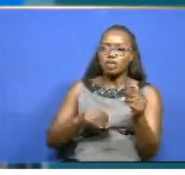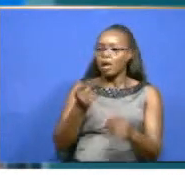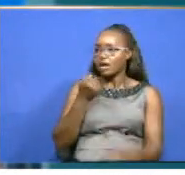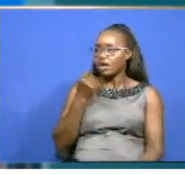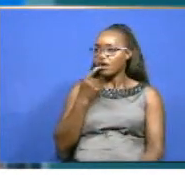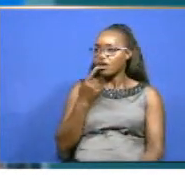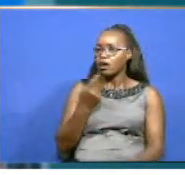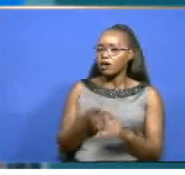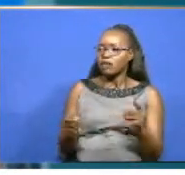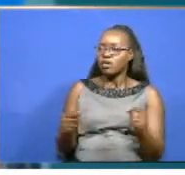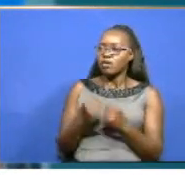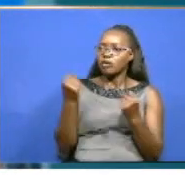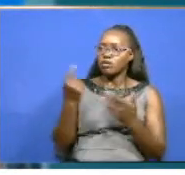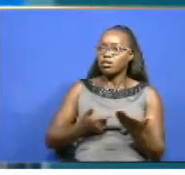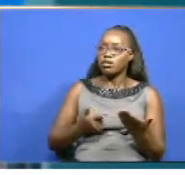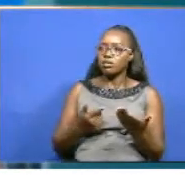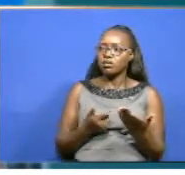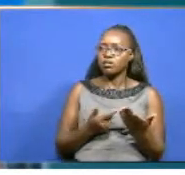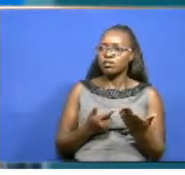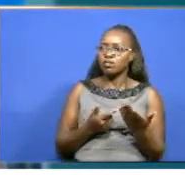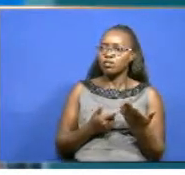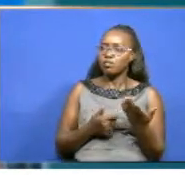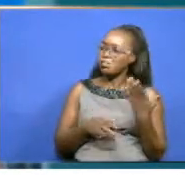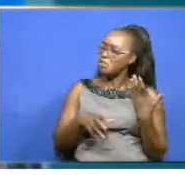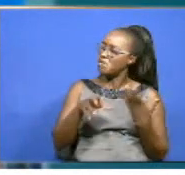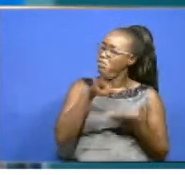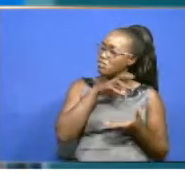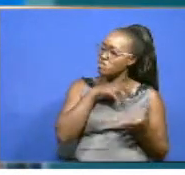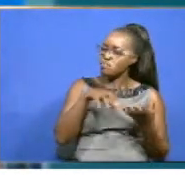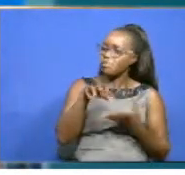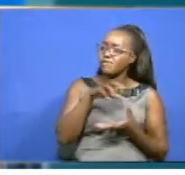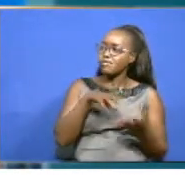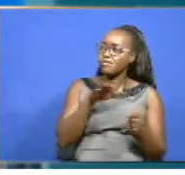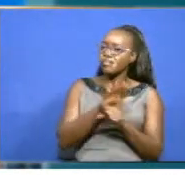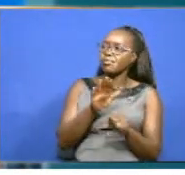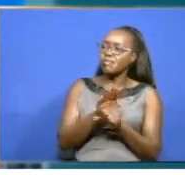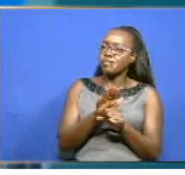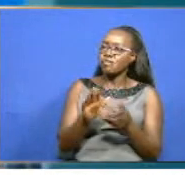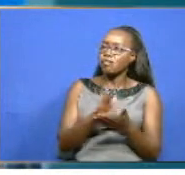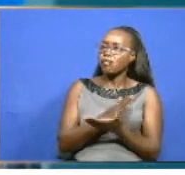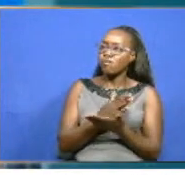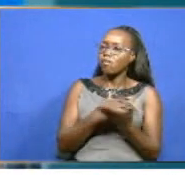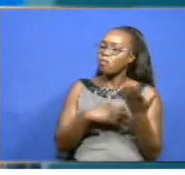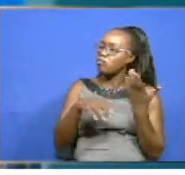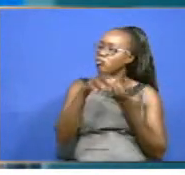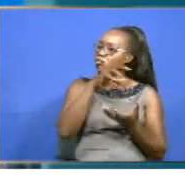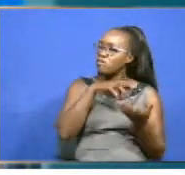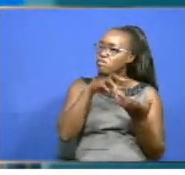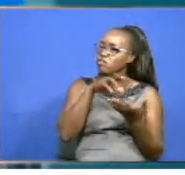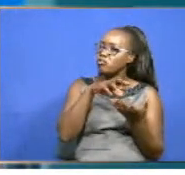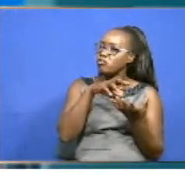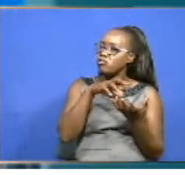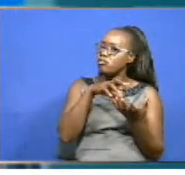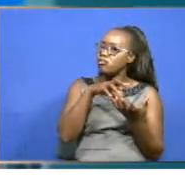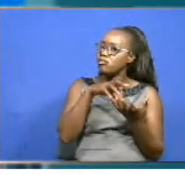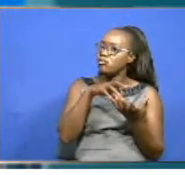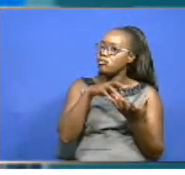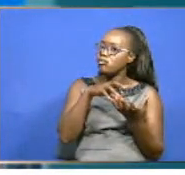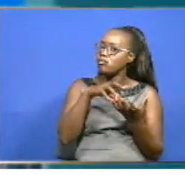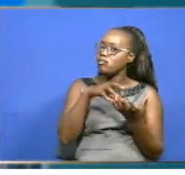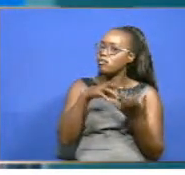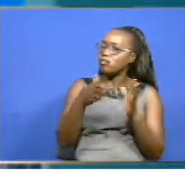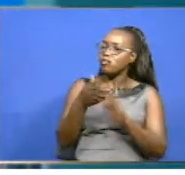But what really happened is there has been a lot of mix-up. Some of the mix-ups that happened is that we immediately rushed